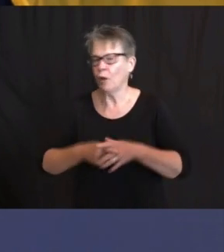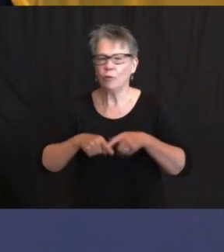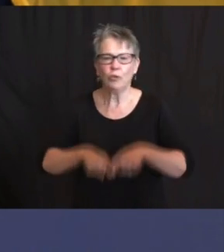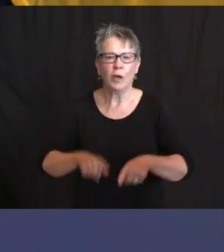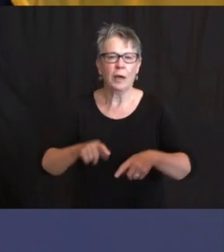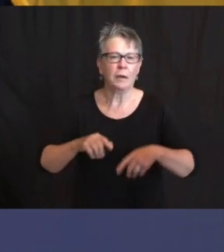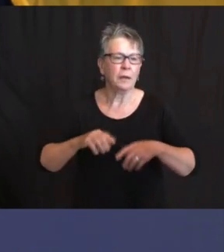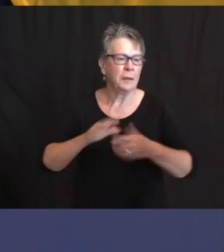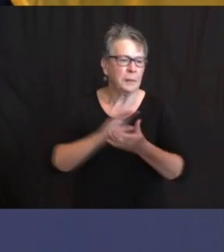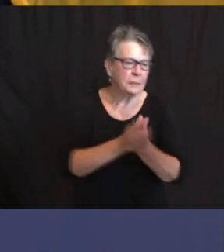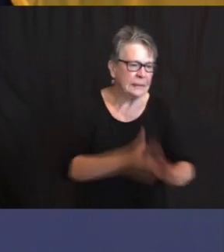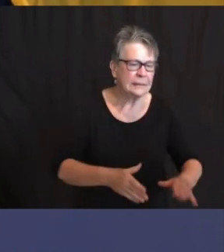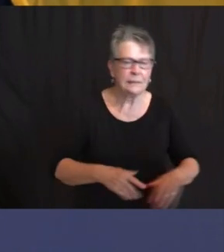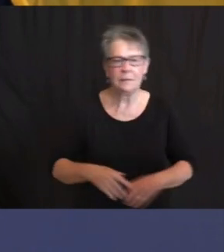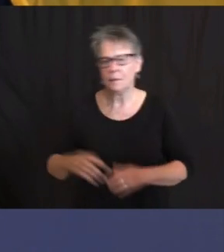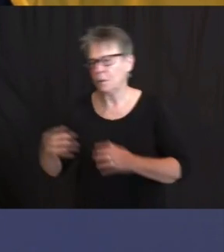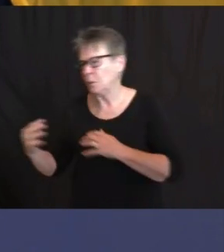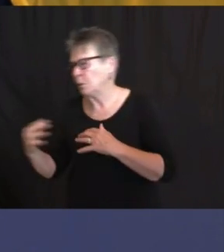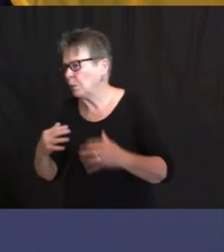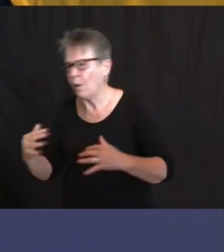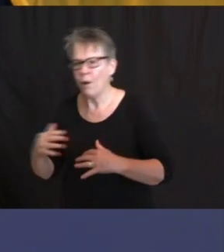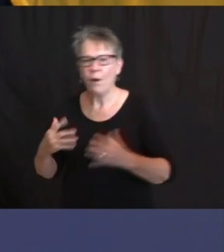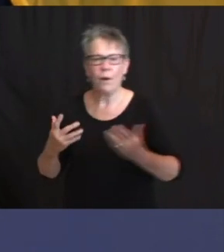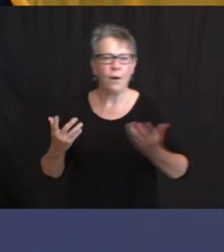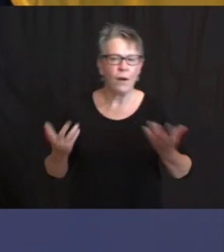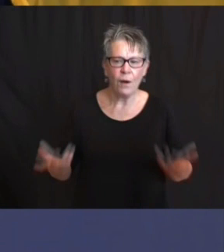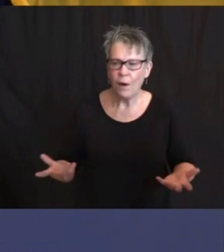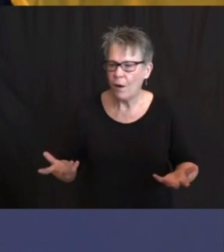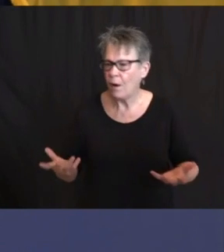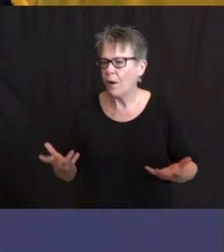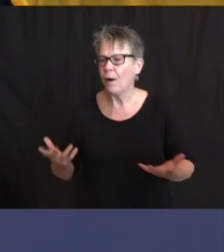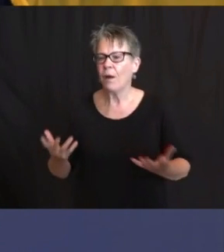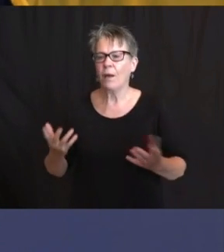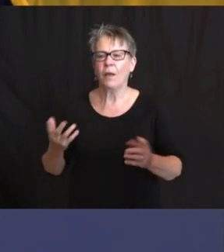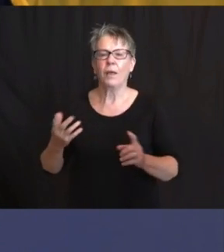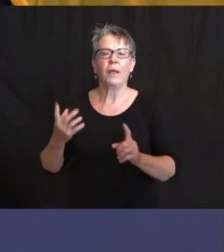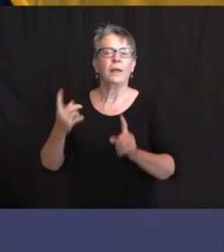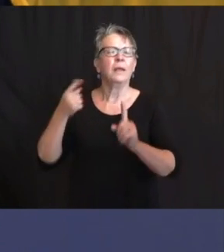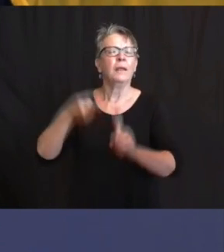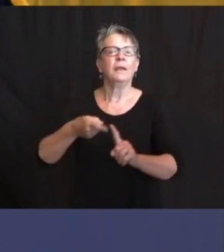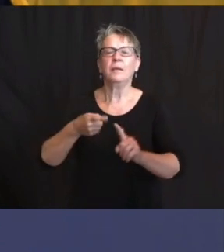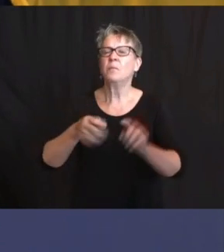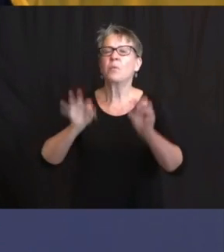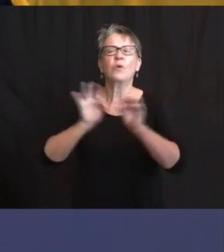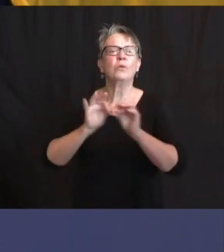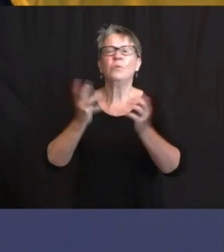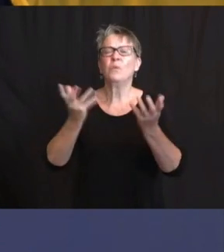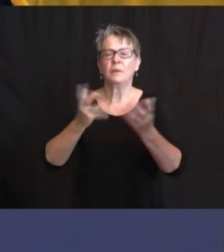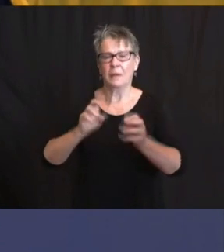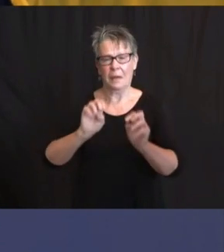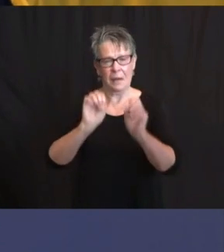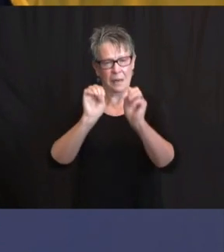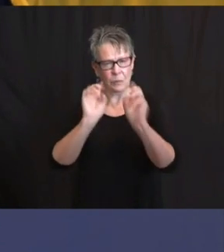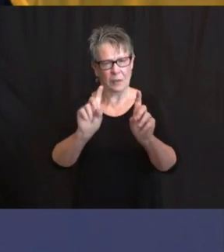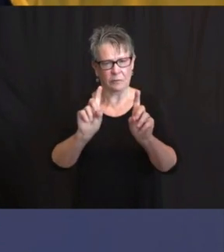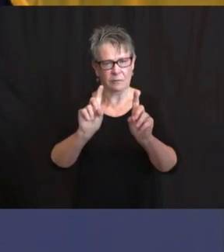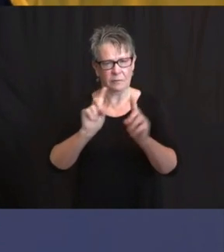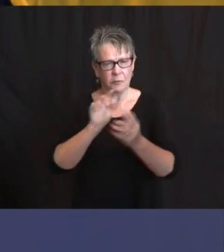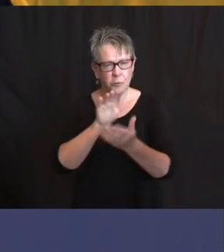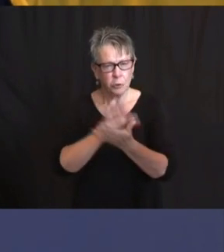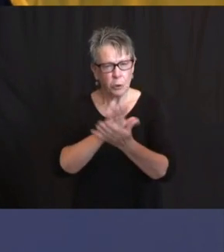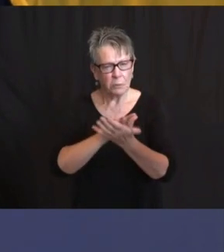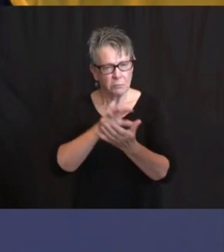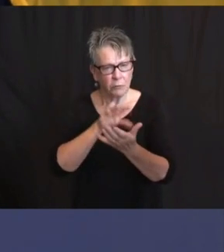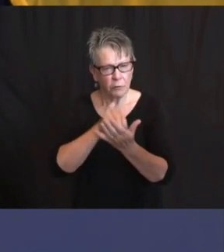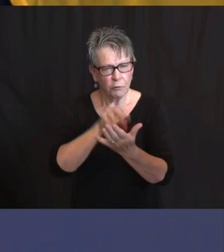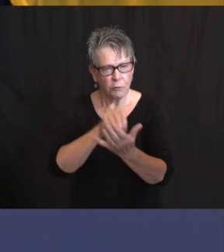and among the top higher education systems of any American state, and getting us back